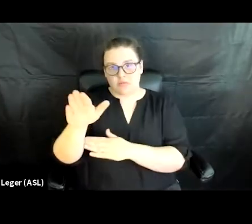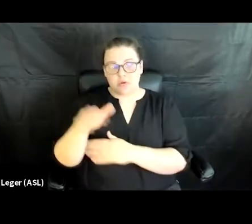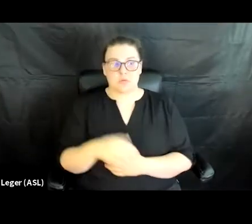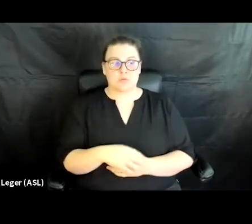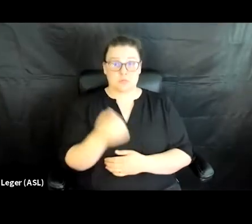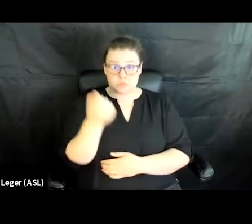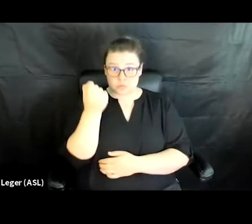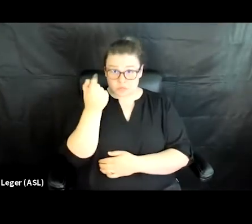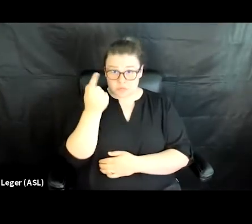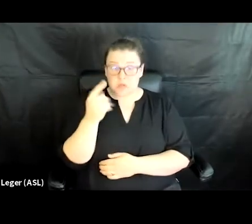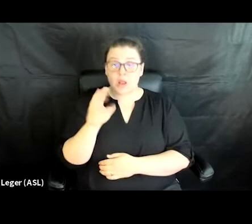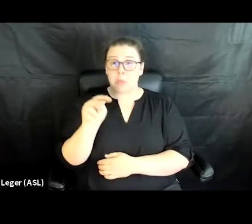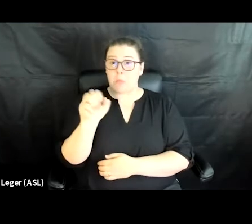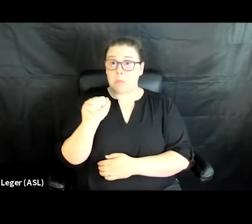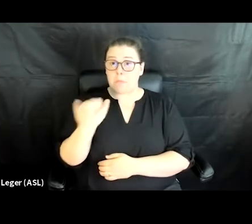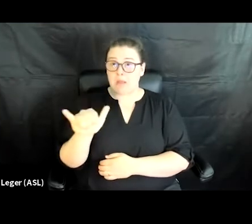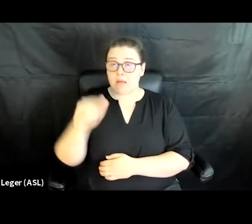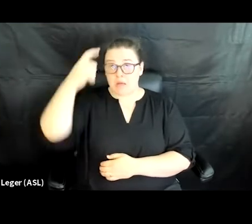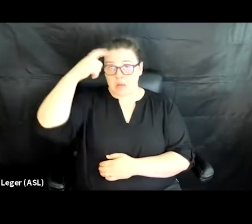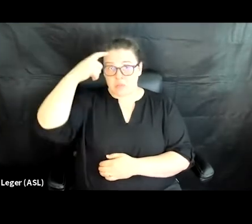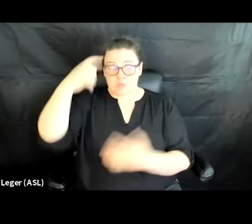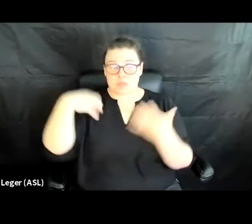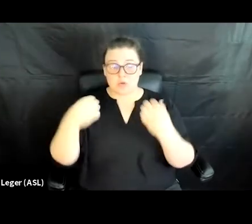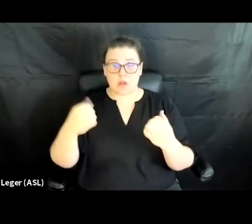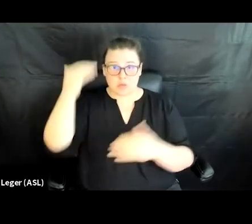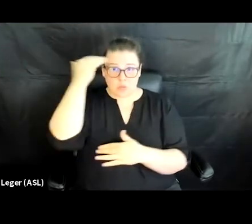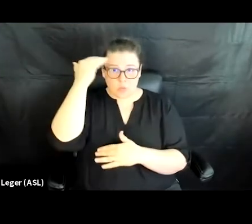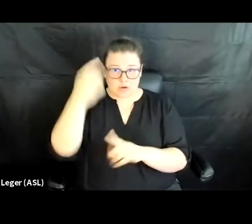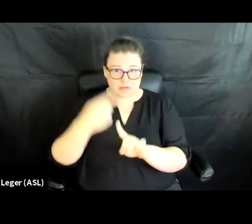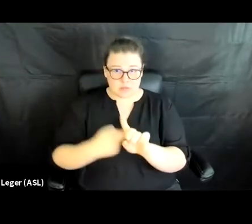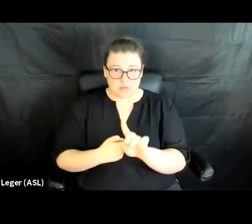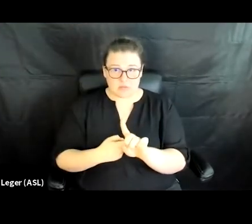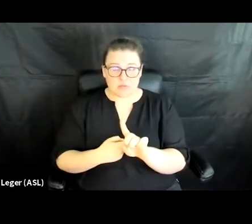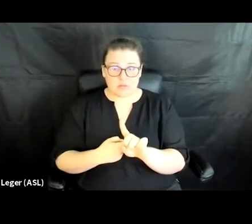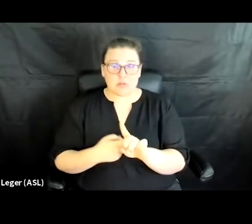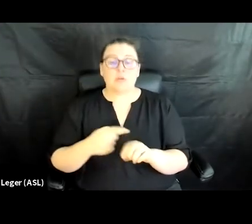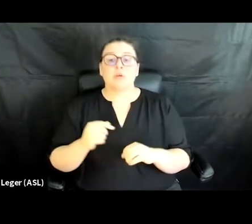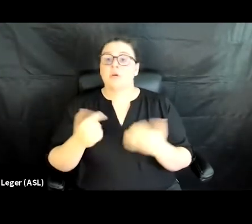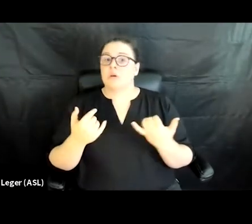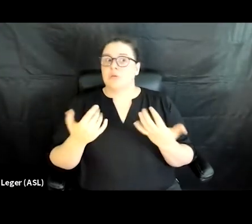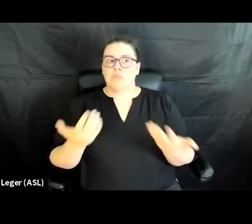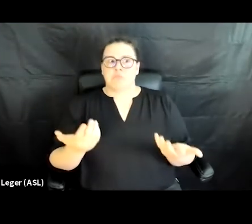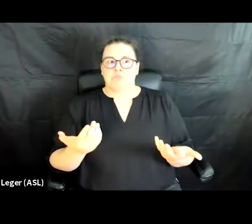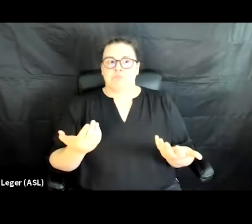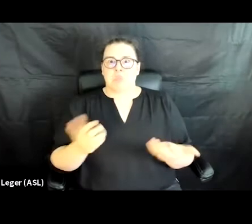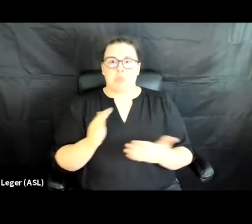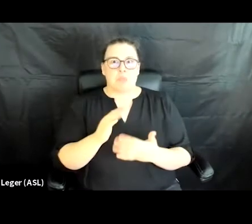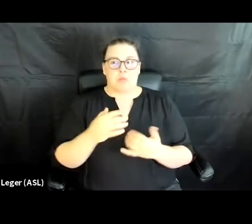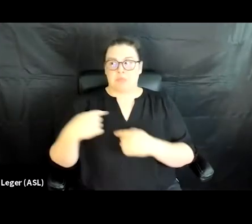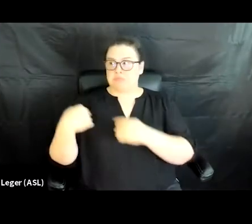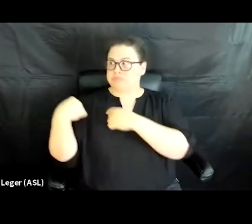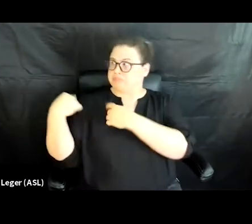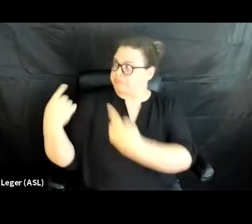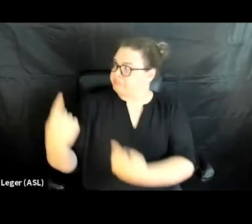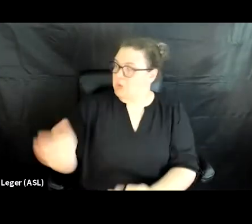all aware of, is Mental Health Awareness Month, but in many ways, we have never been more aware of the mental